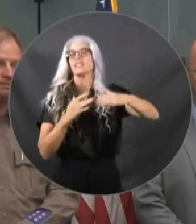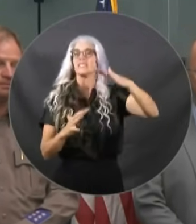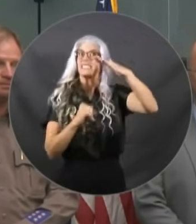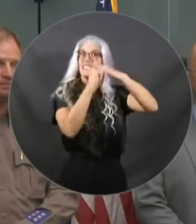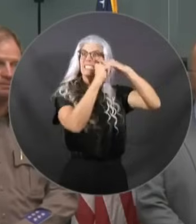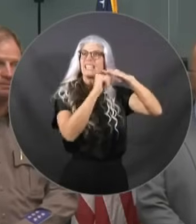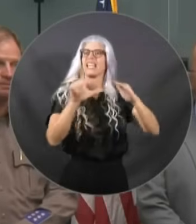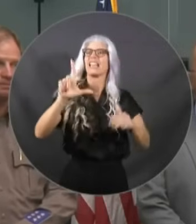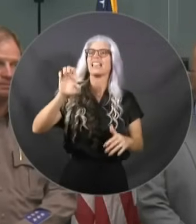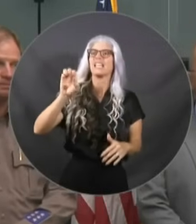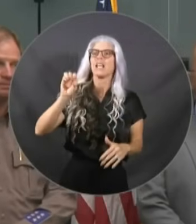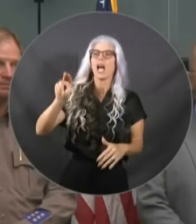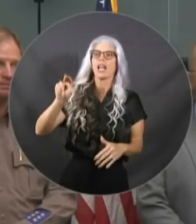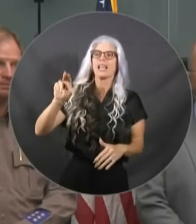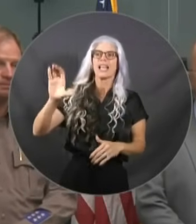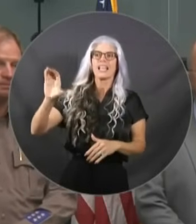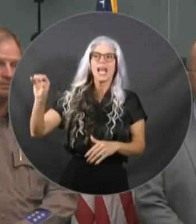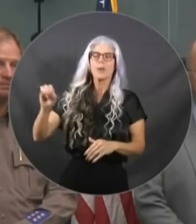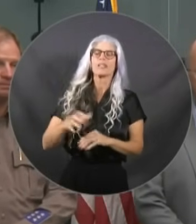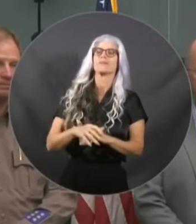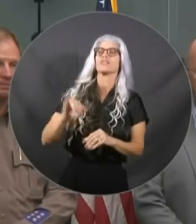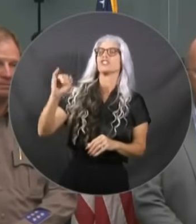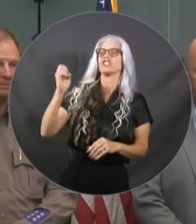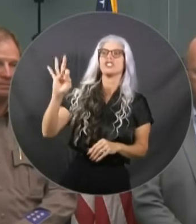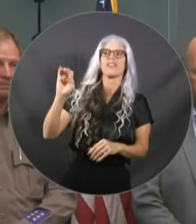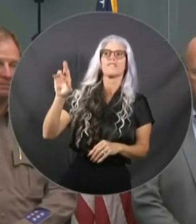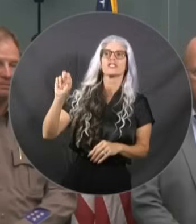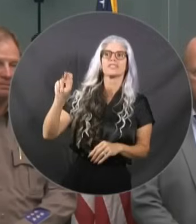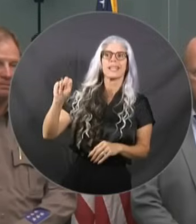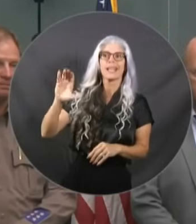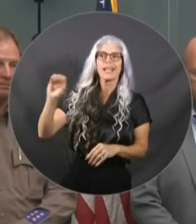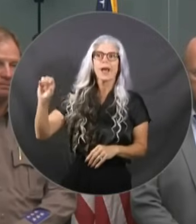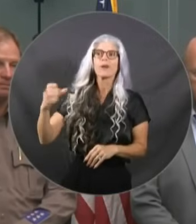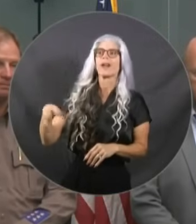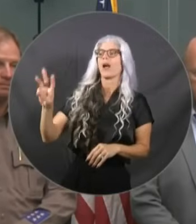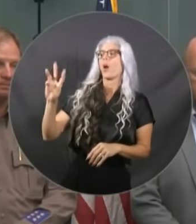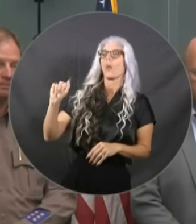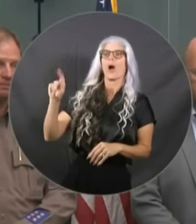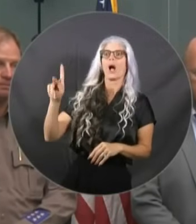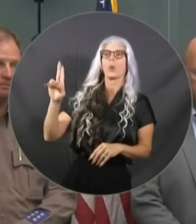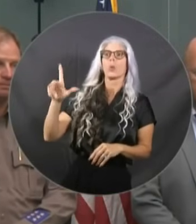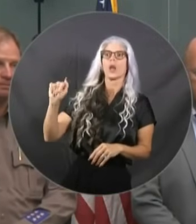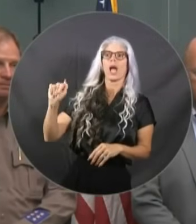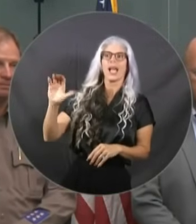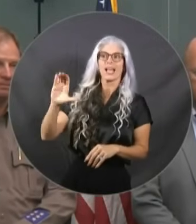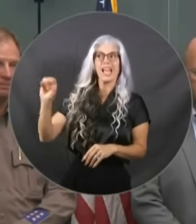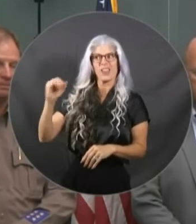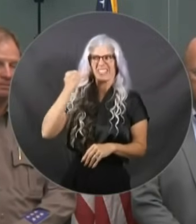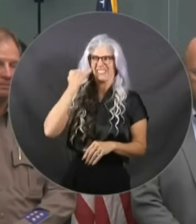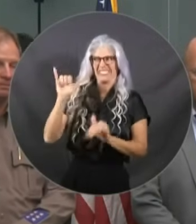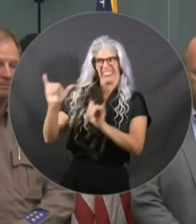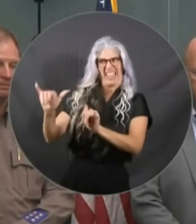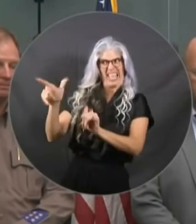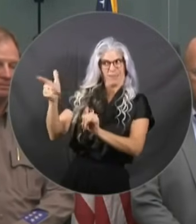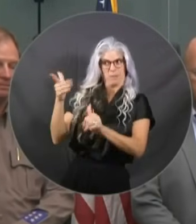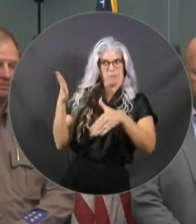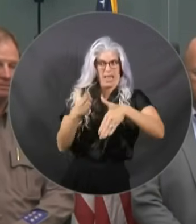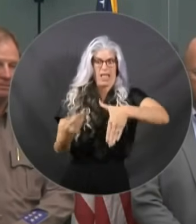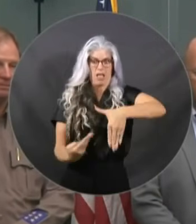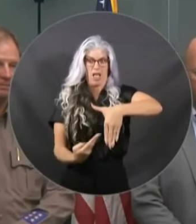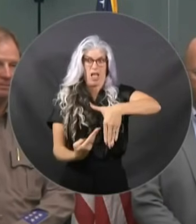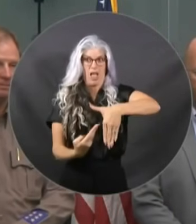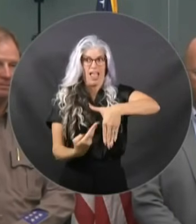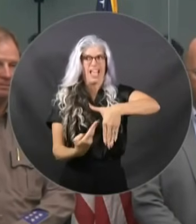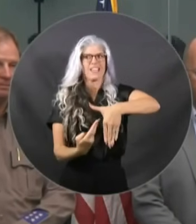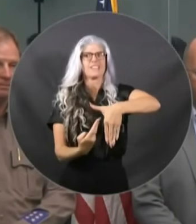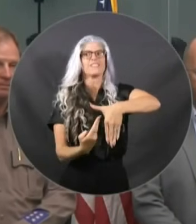and Wakulla County if it continues on that. Now, these things can move over the next 24 hours,